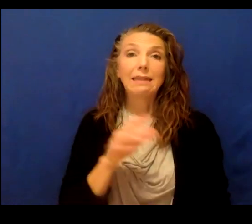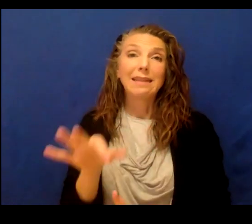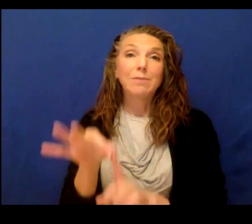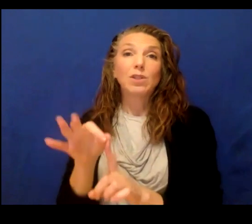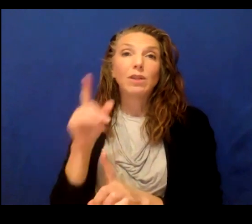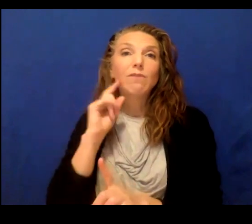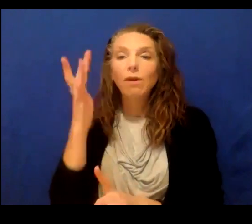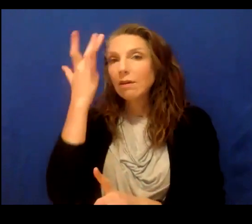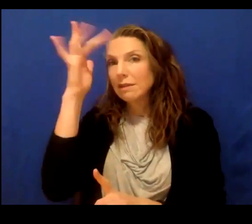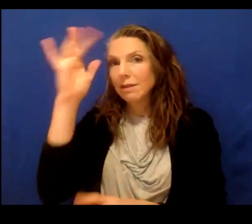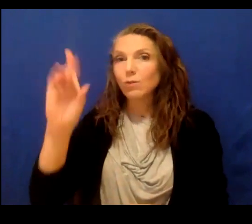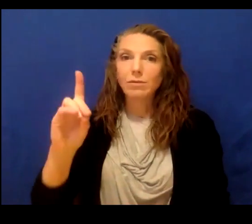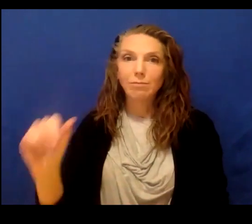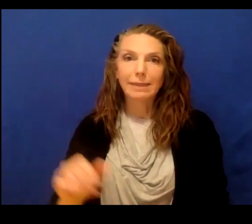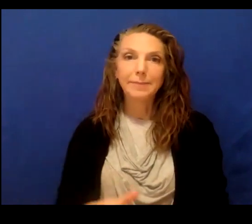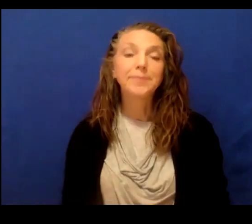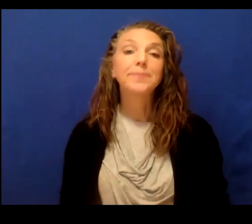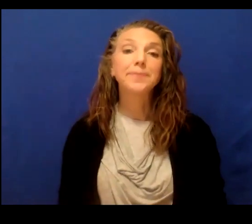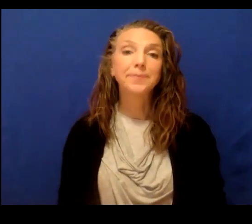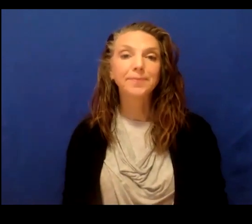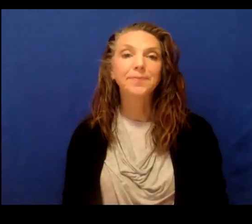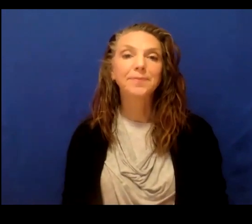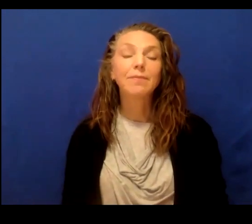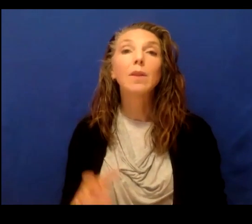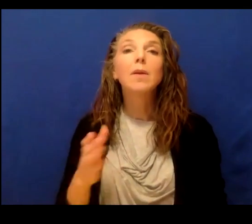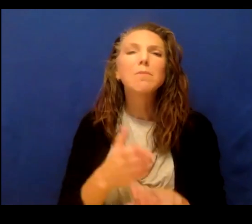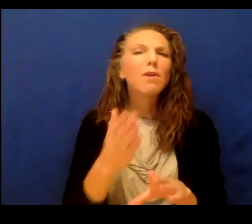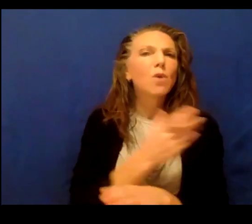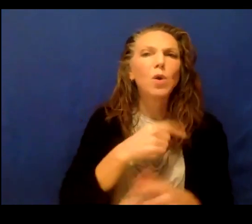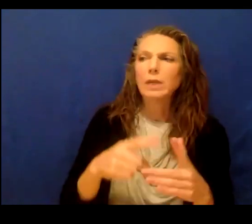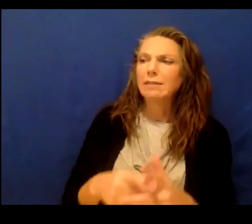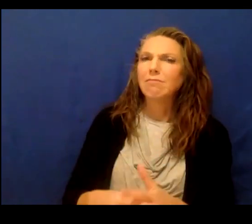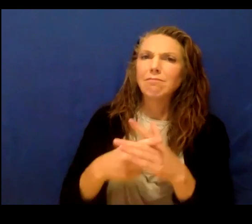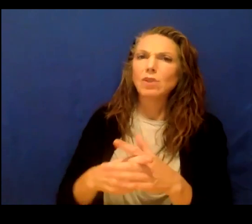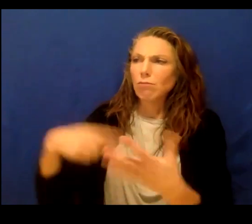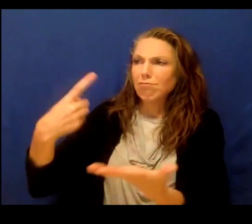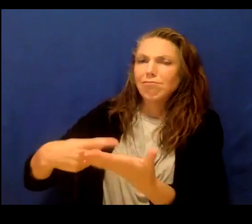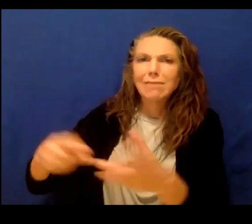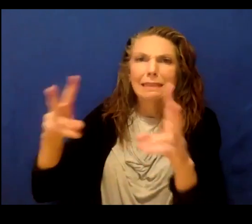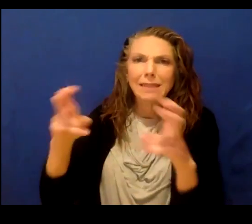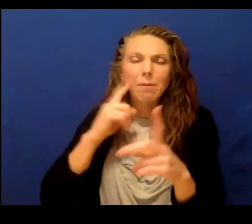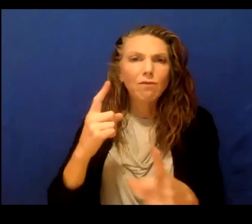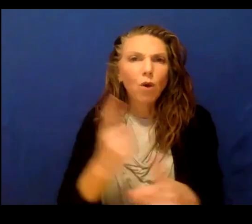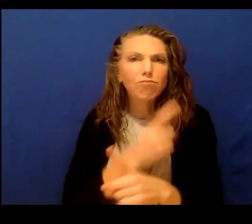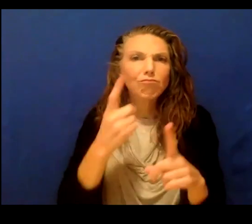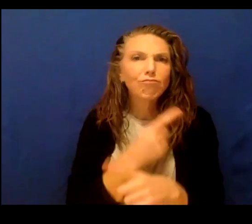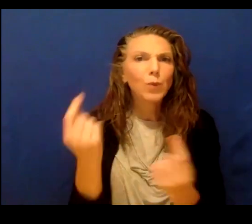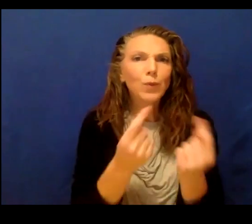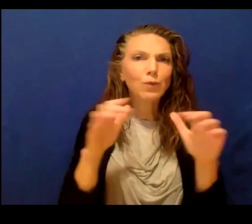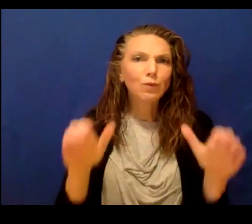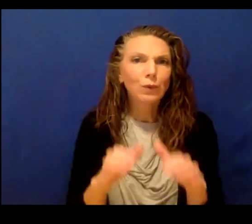intellectual disabilities. So as we get started, before we launch into this topic of routines, I'd love for you to